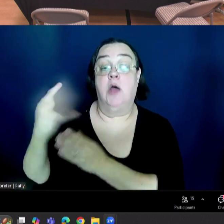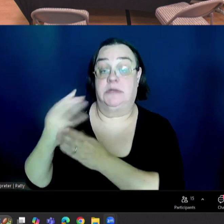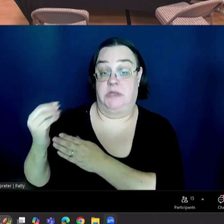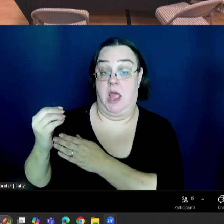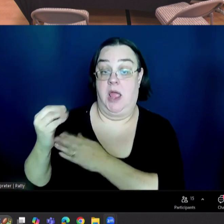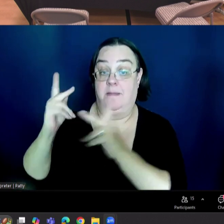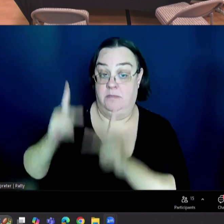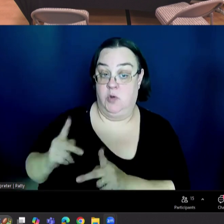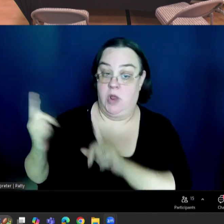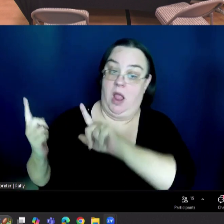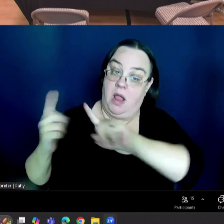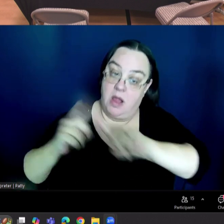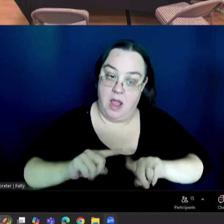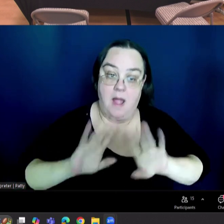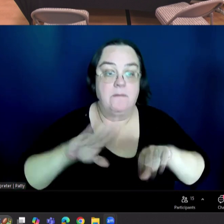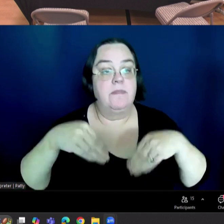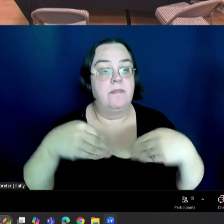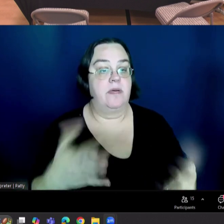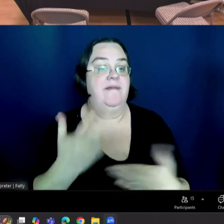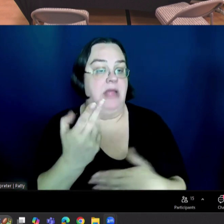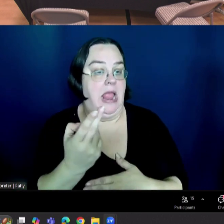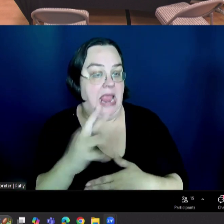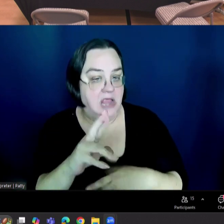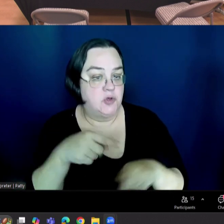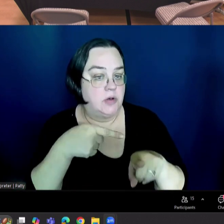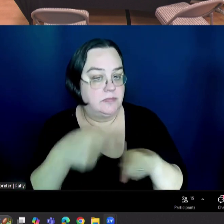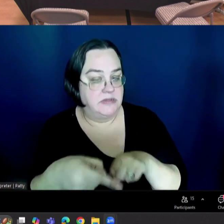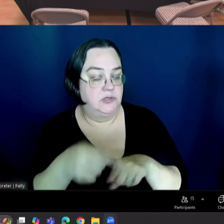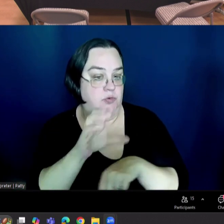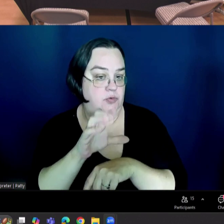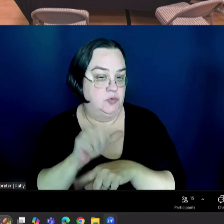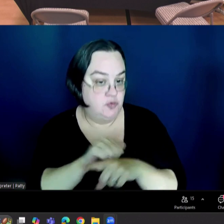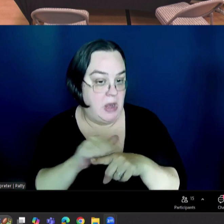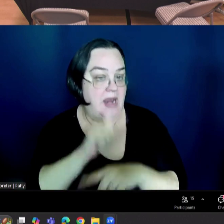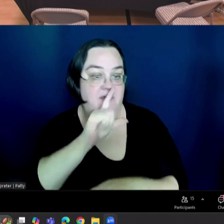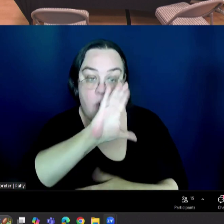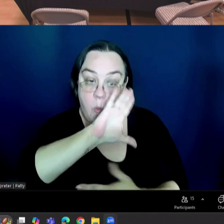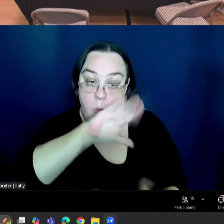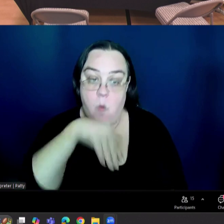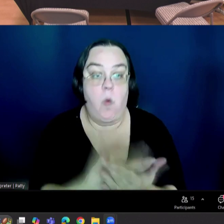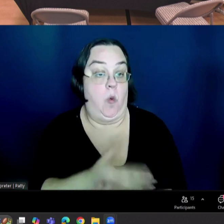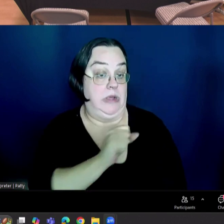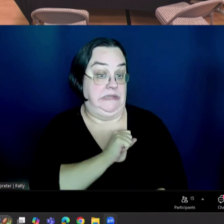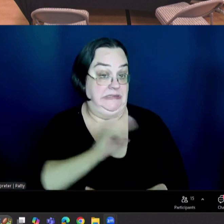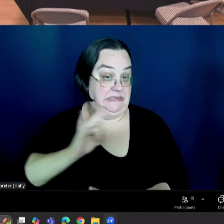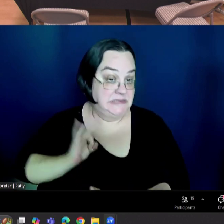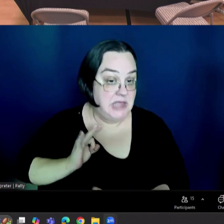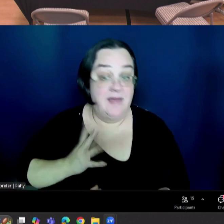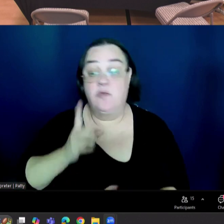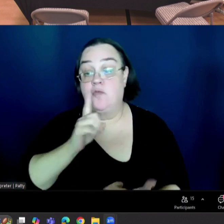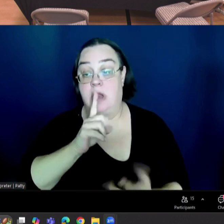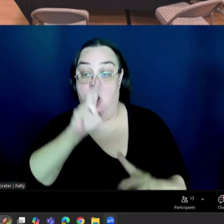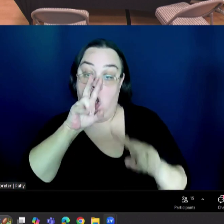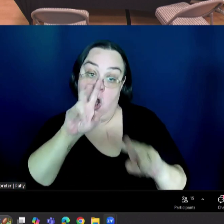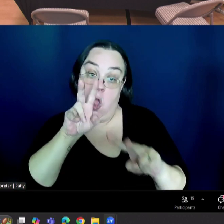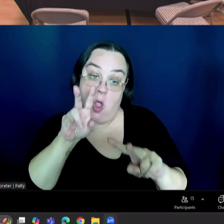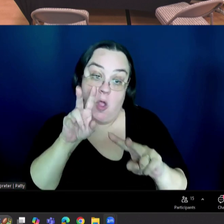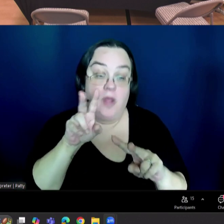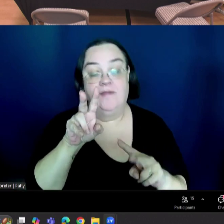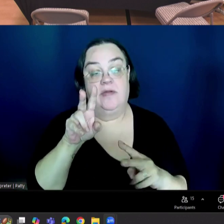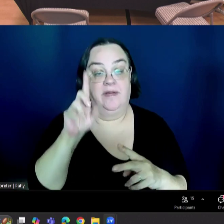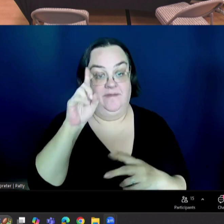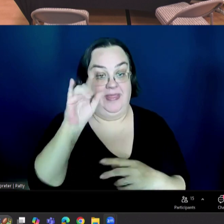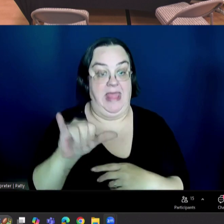in and provide human resources training to the entire staff. And we look forward to receiving that